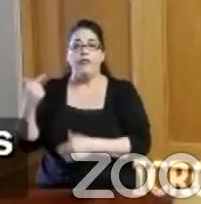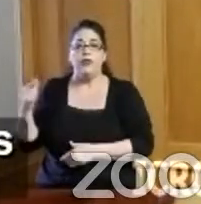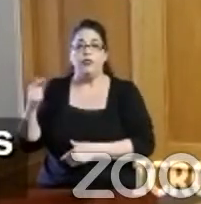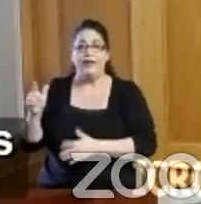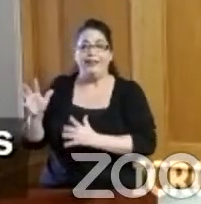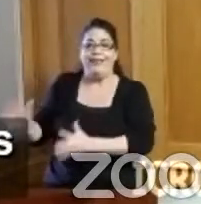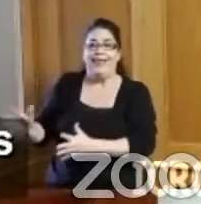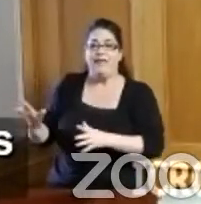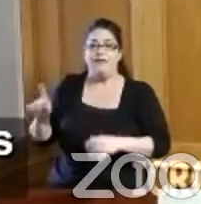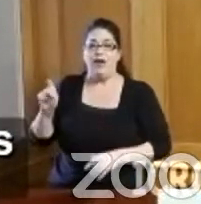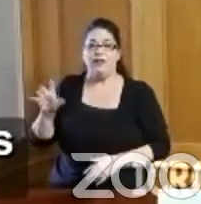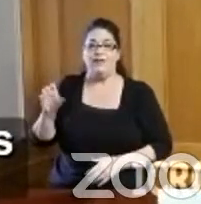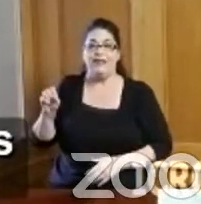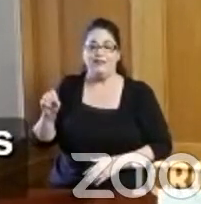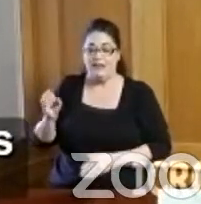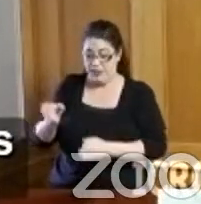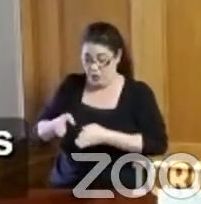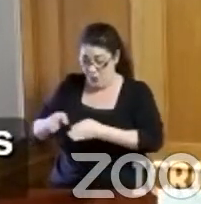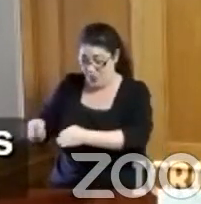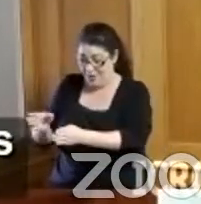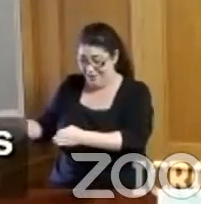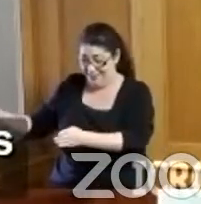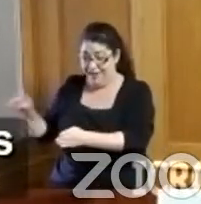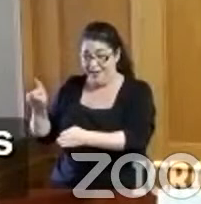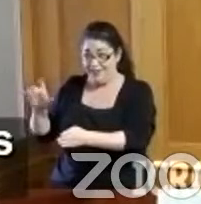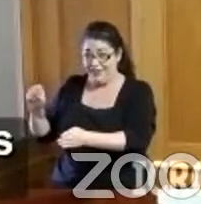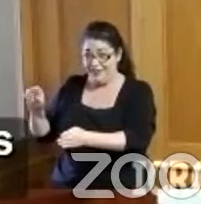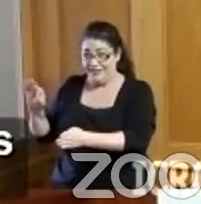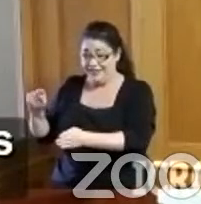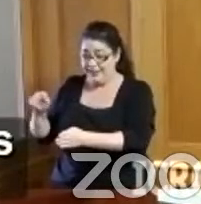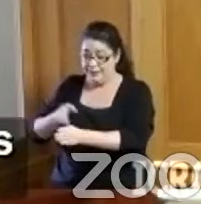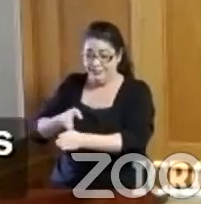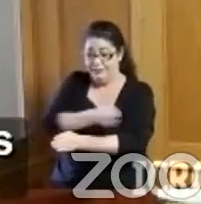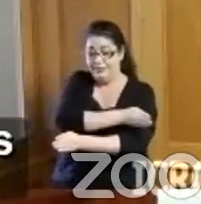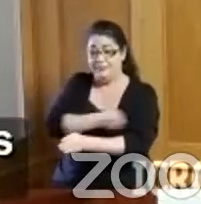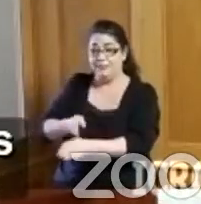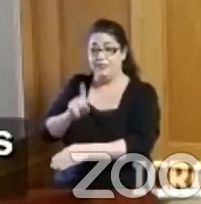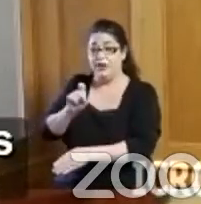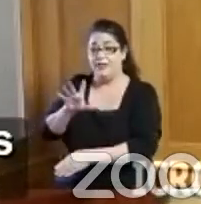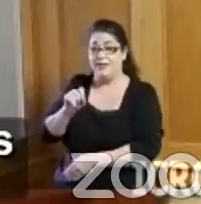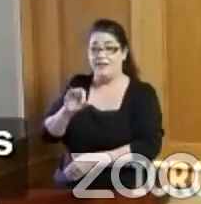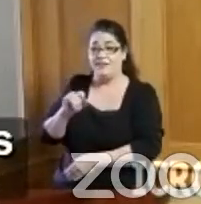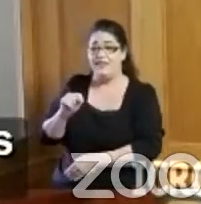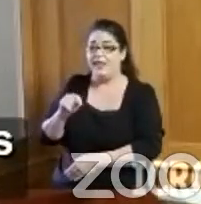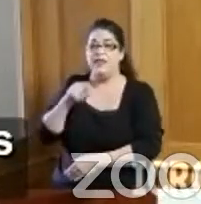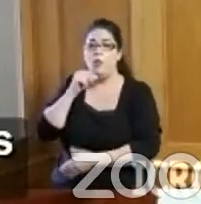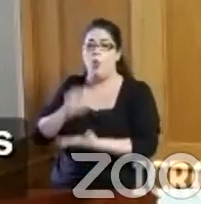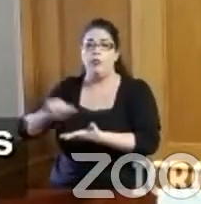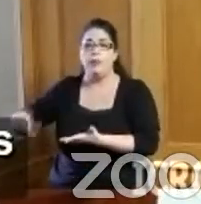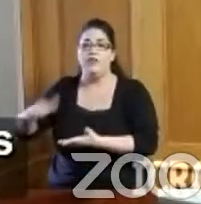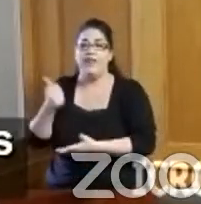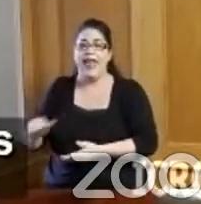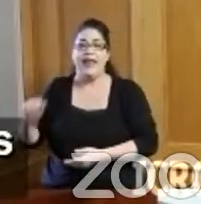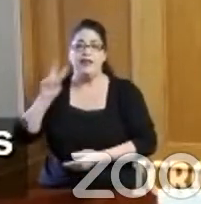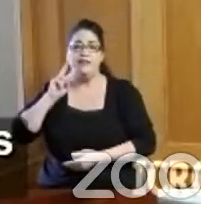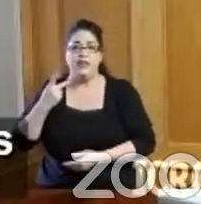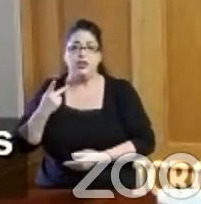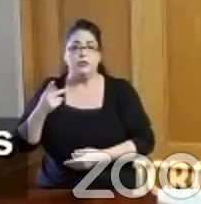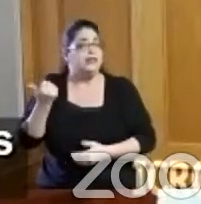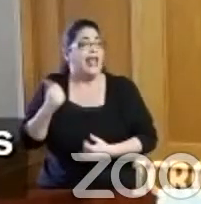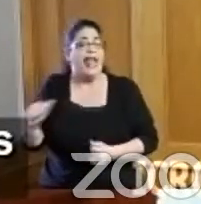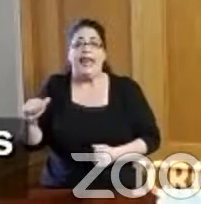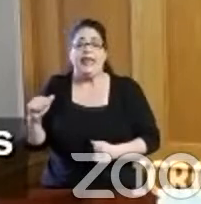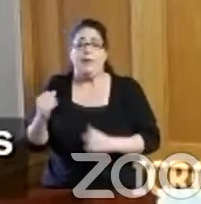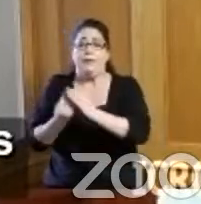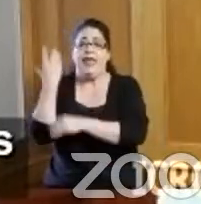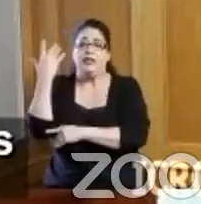know, for like 150 feet on either side of the main stream. They're not going to grade or remove any vegetation. So this is more conscious of the green space